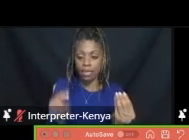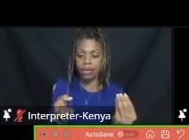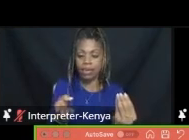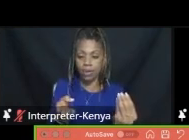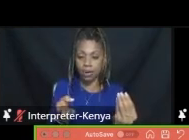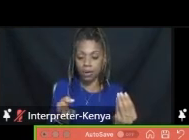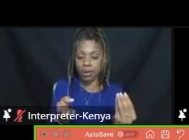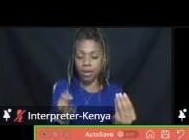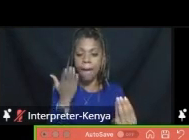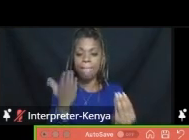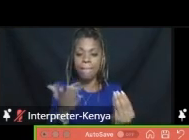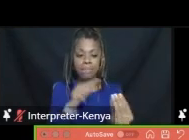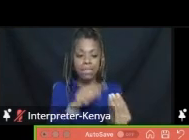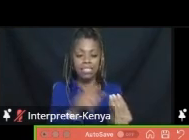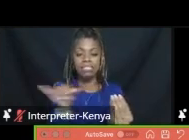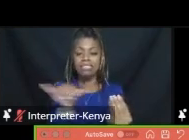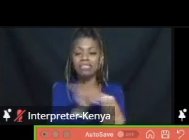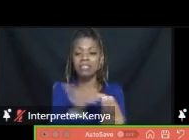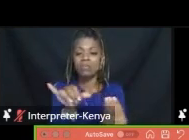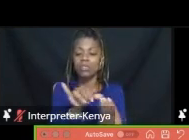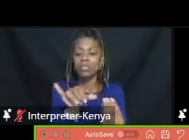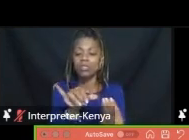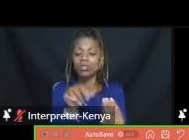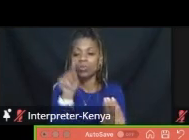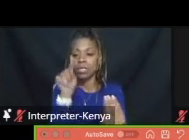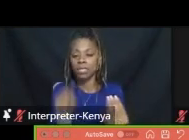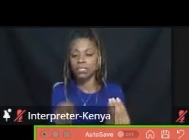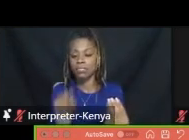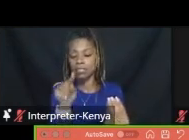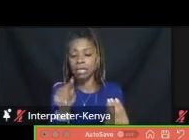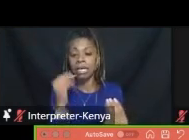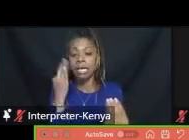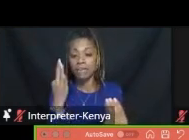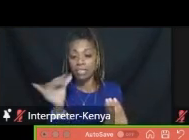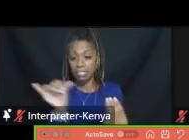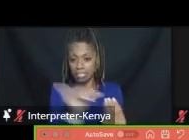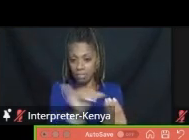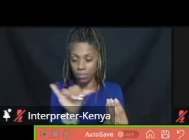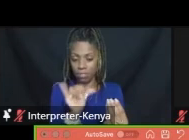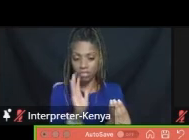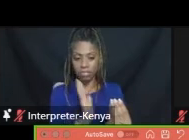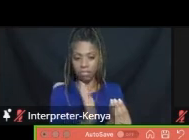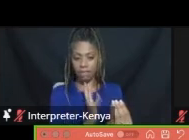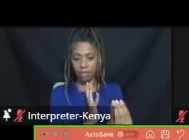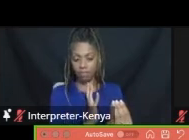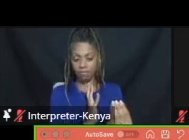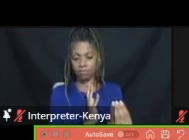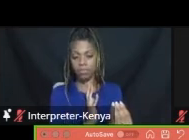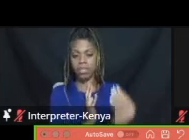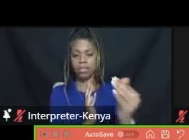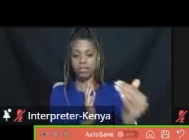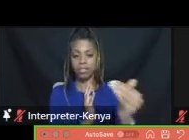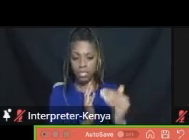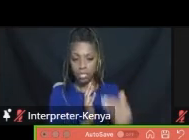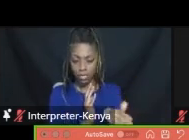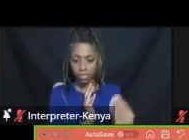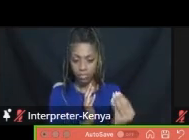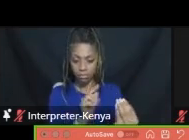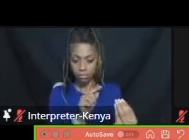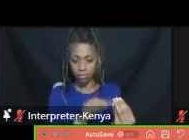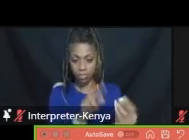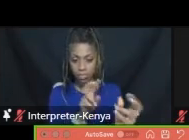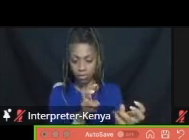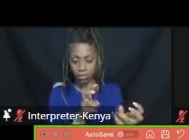such a similar theme that that's already been covered. If that's the case, don't do anything. Just leave it there in the Padlet and that's fine. If that's not